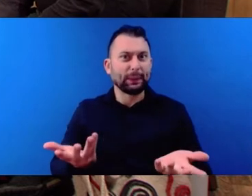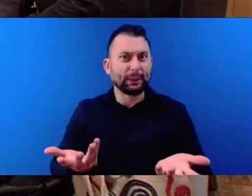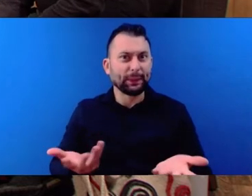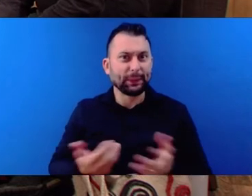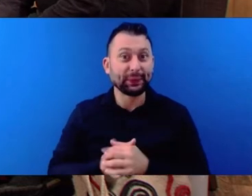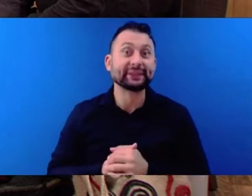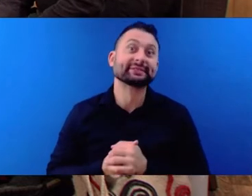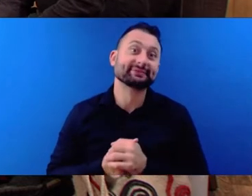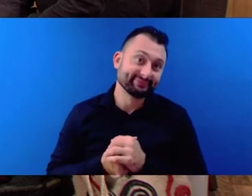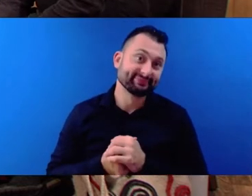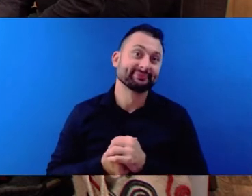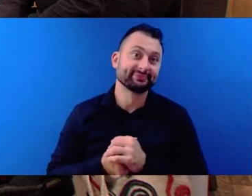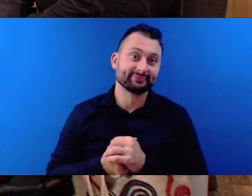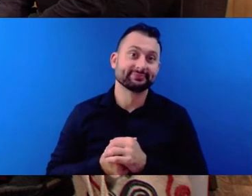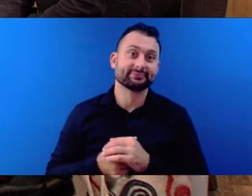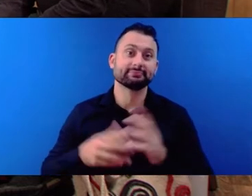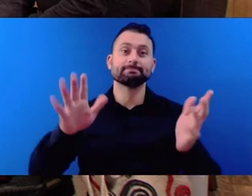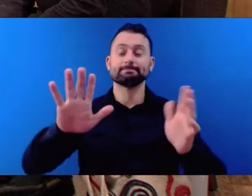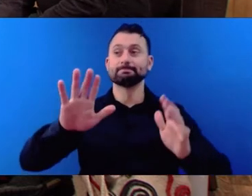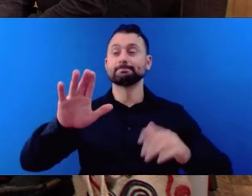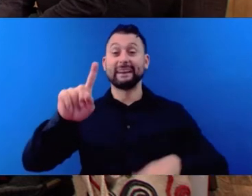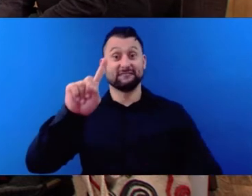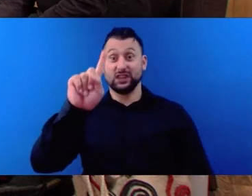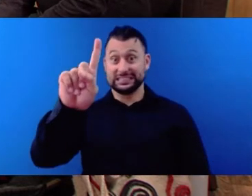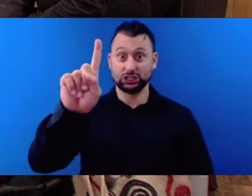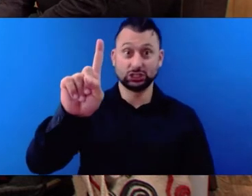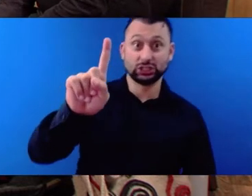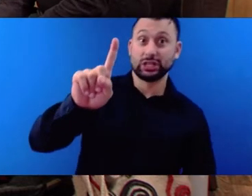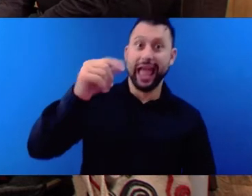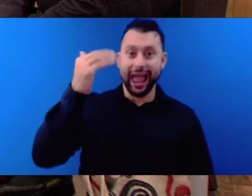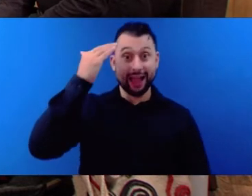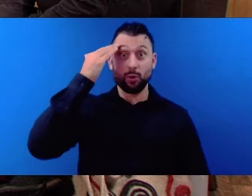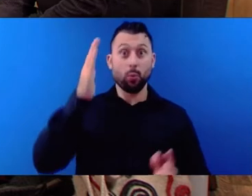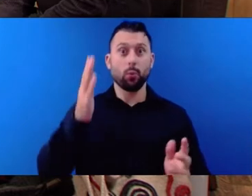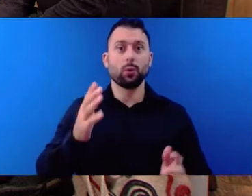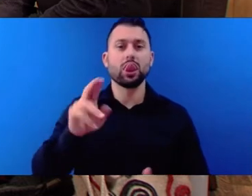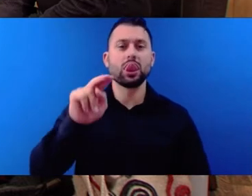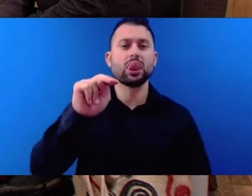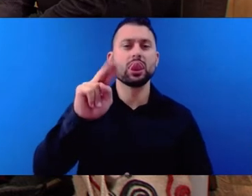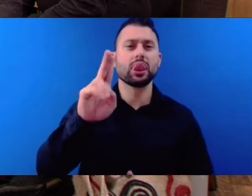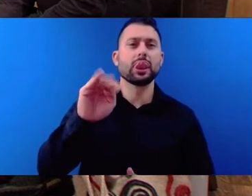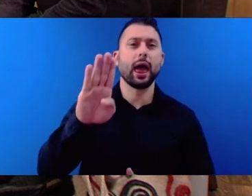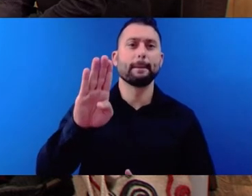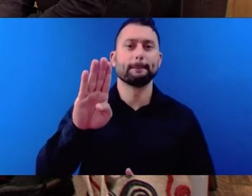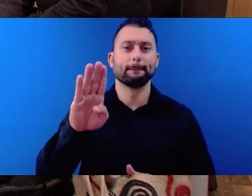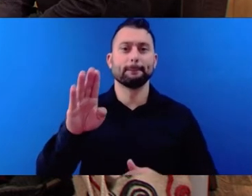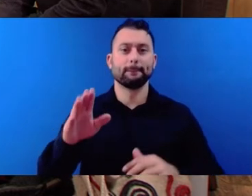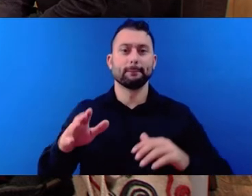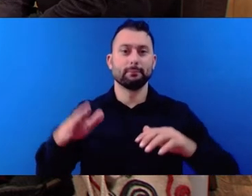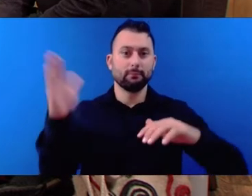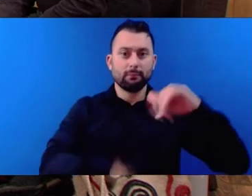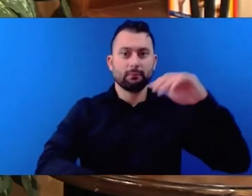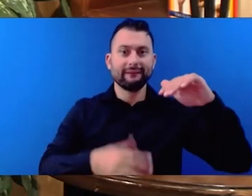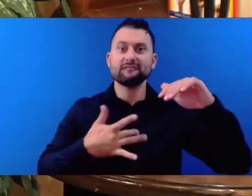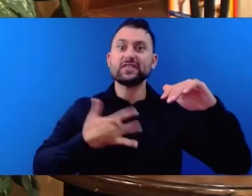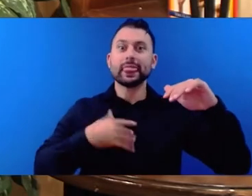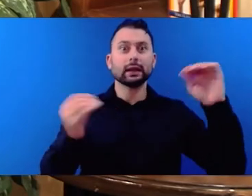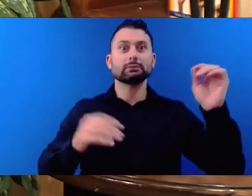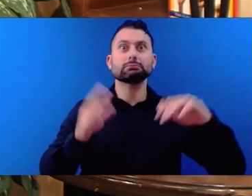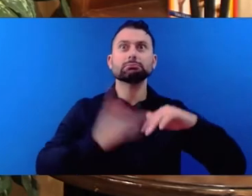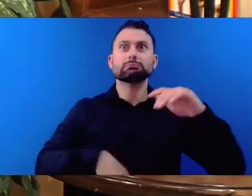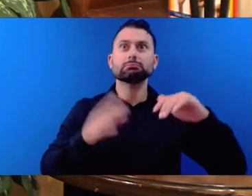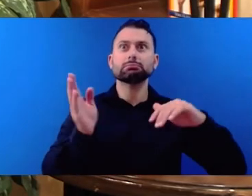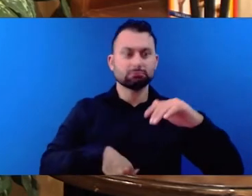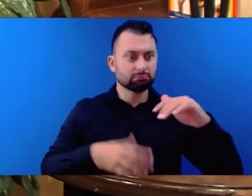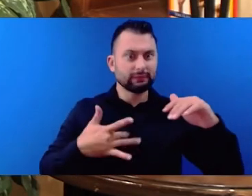tingling of the hands and the feet can be the first symptom and warning sign that a patient has diabetes. So if they don't already